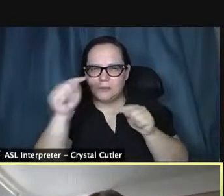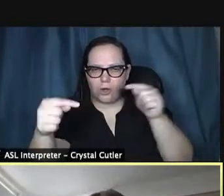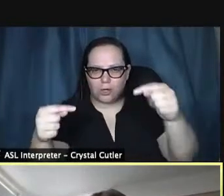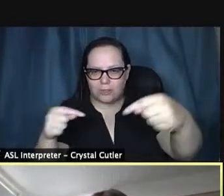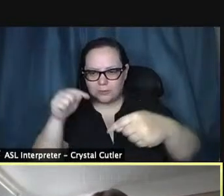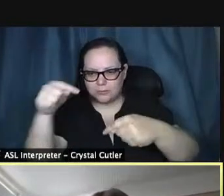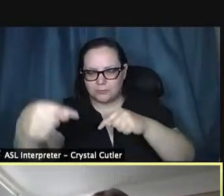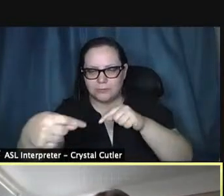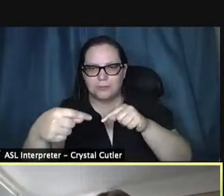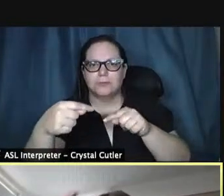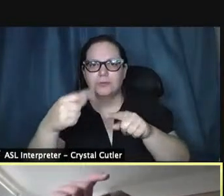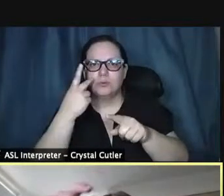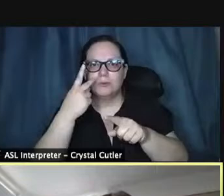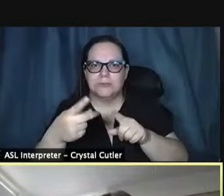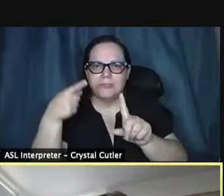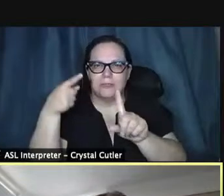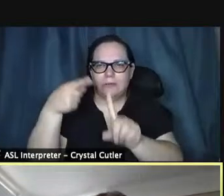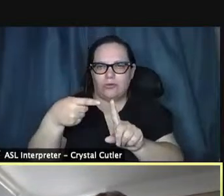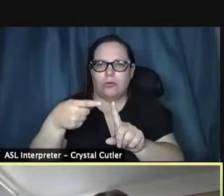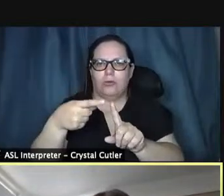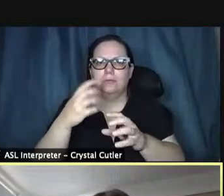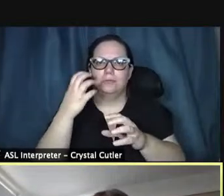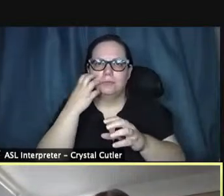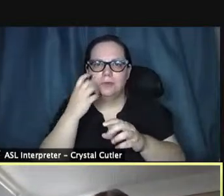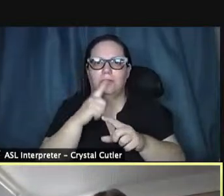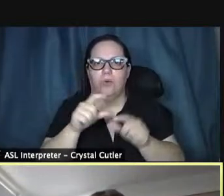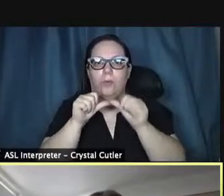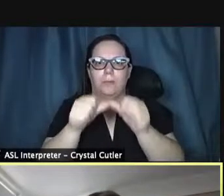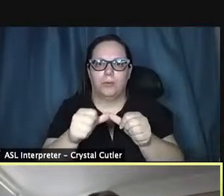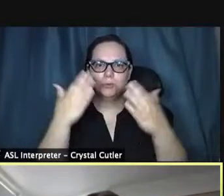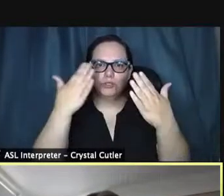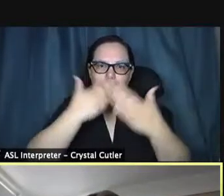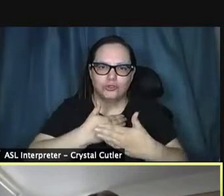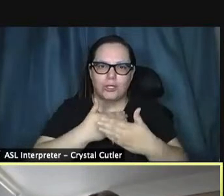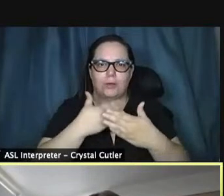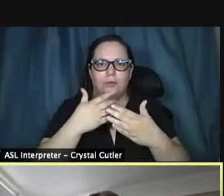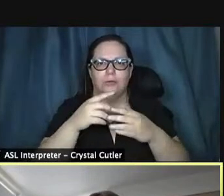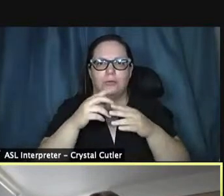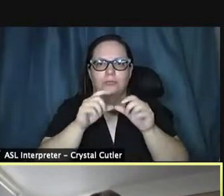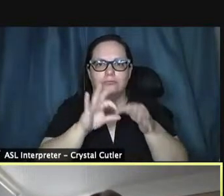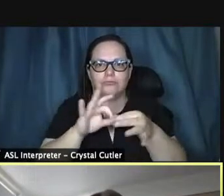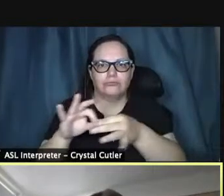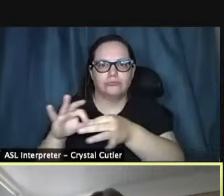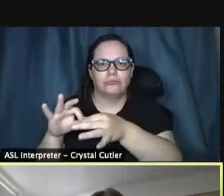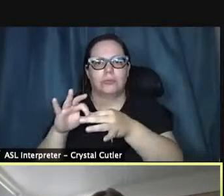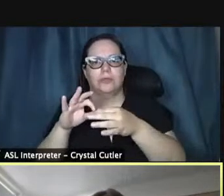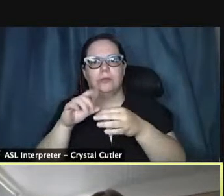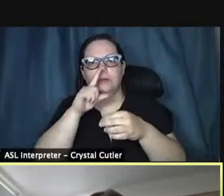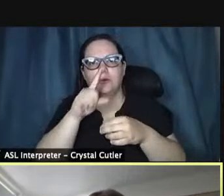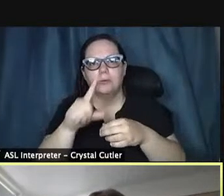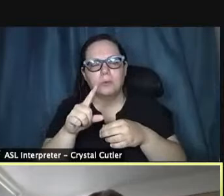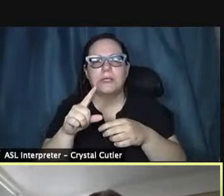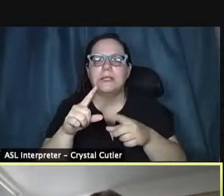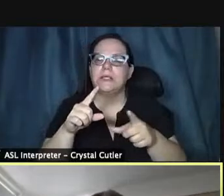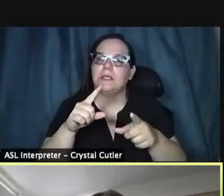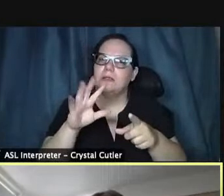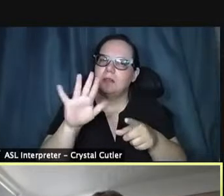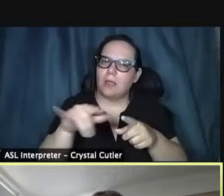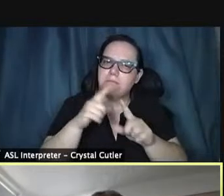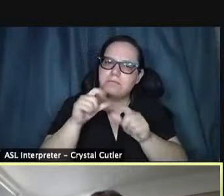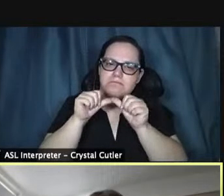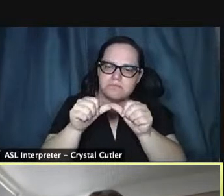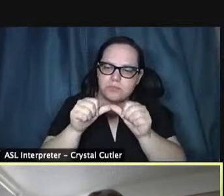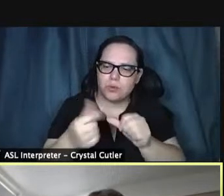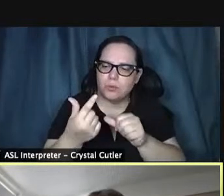target density for the permanently shadowed regions along an exemplary lunar trailblazer ground track. So there are 4